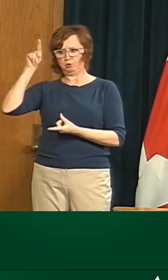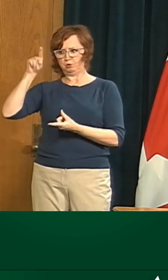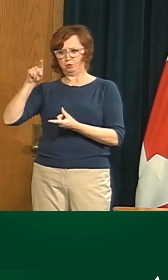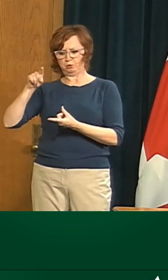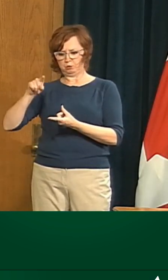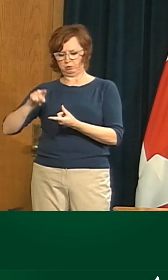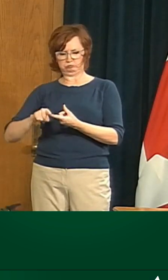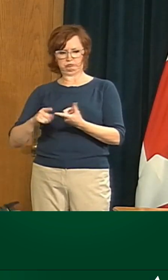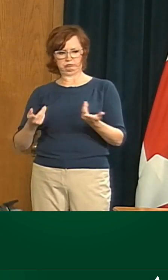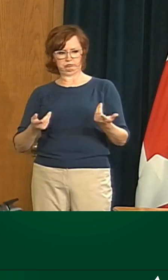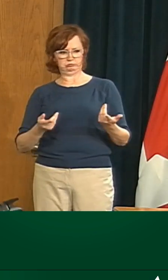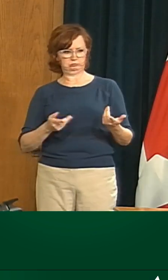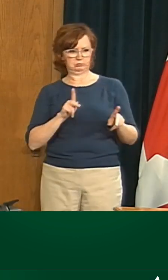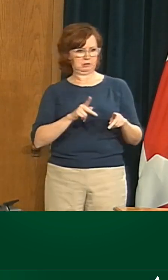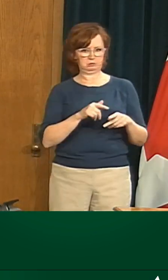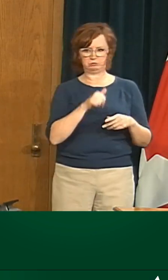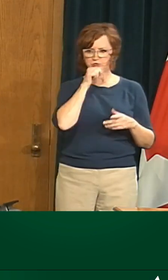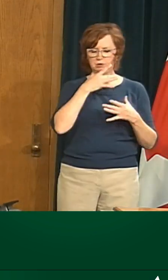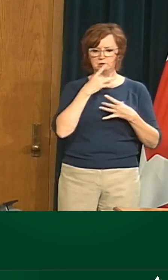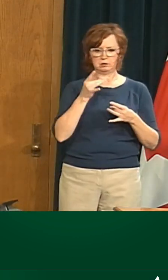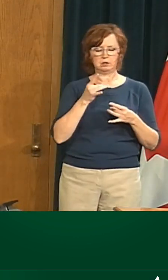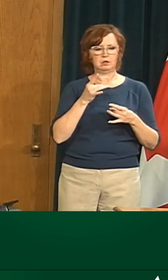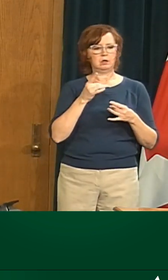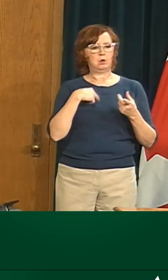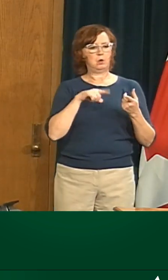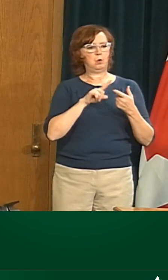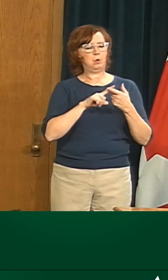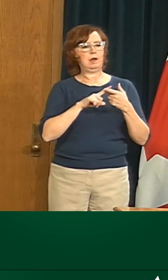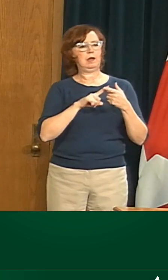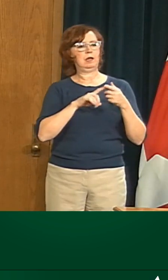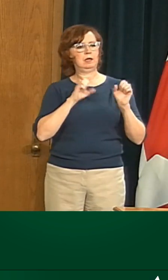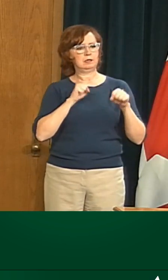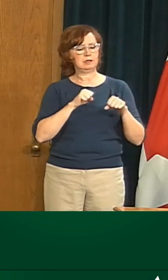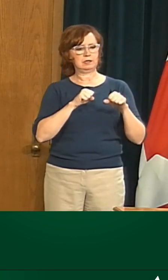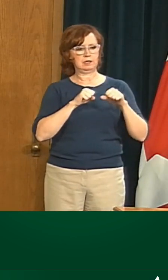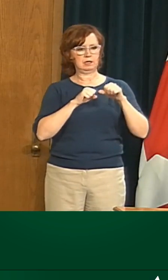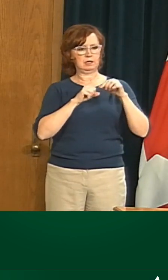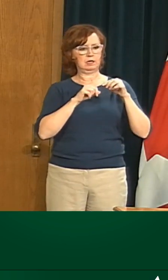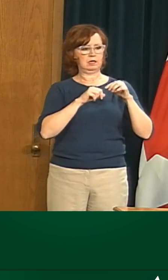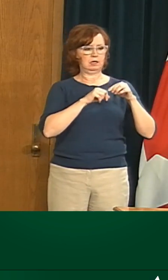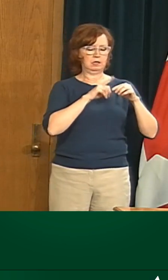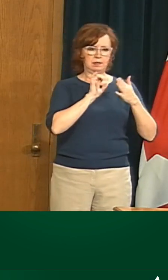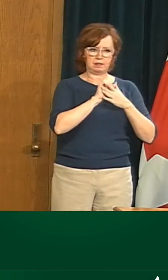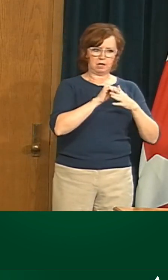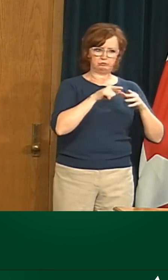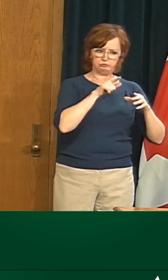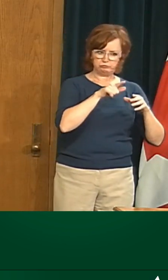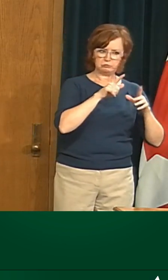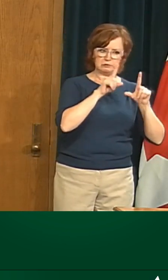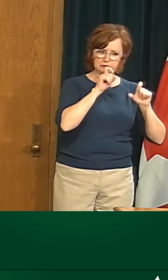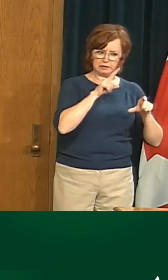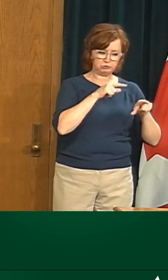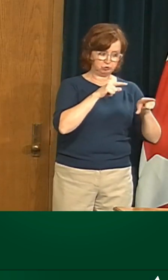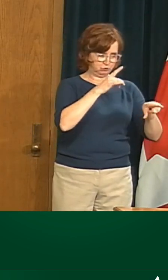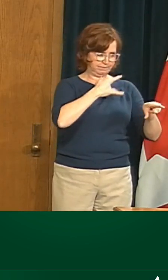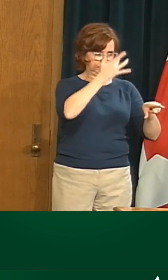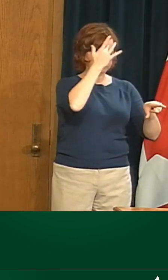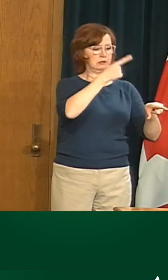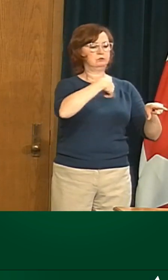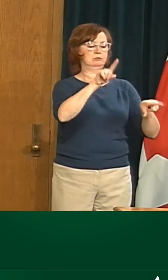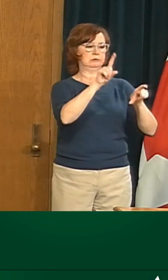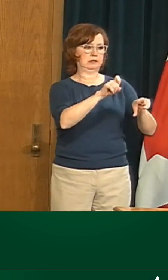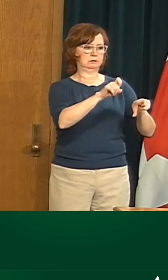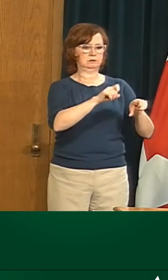So when are you going to stop doing defensive testing and start doing offensive testing, not just in response to people and